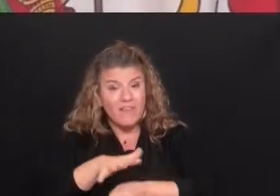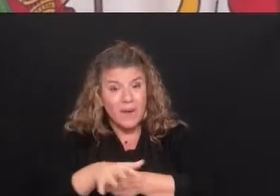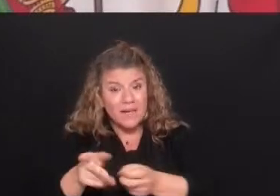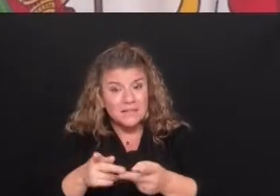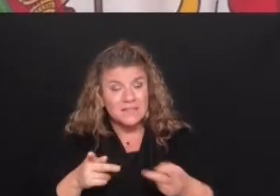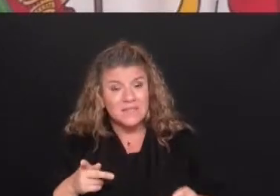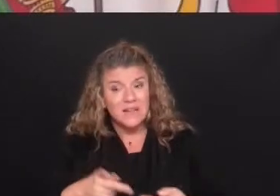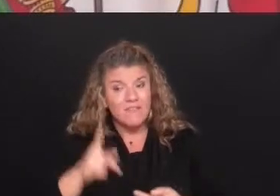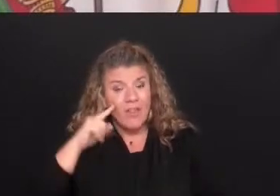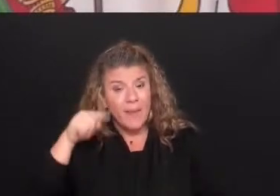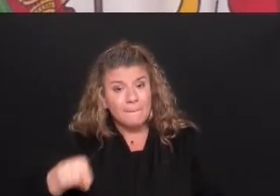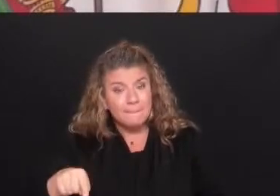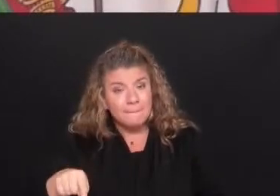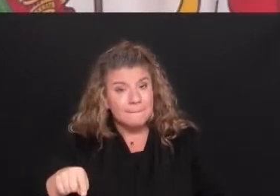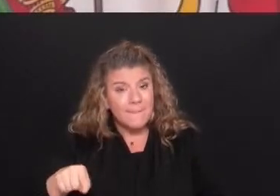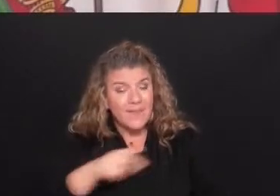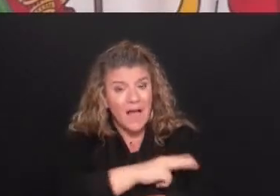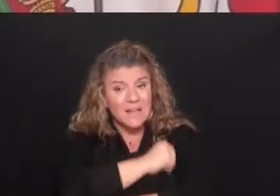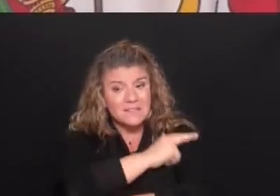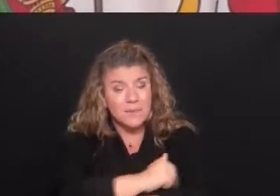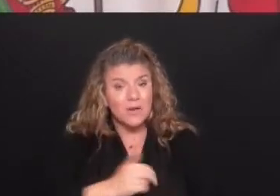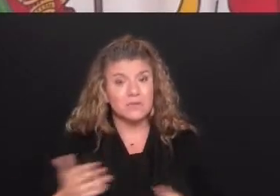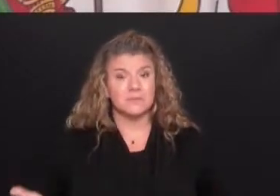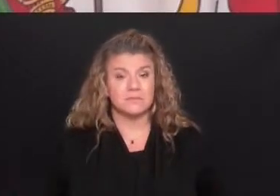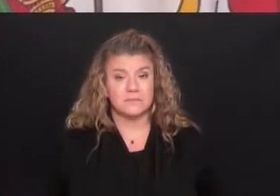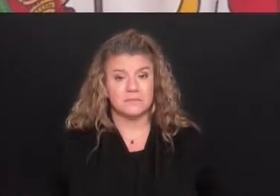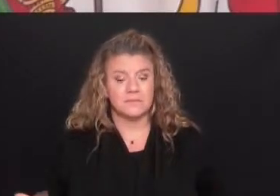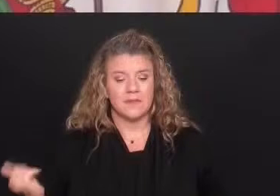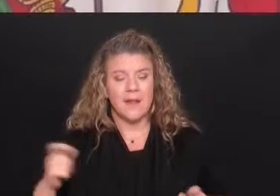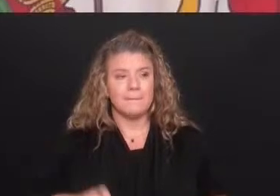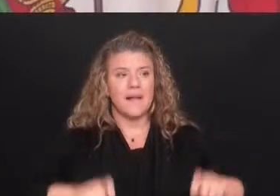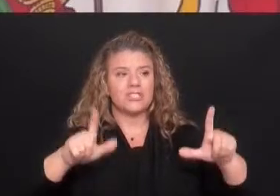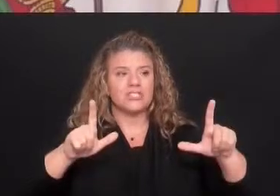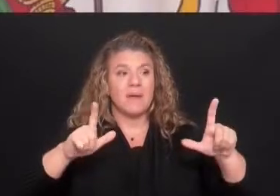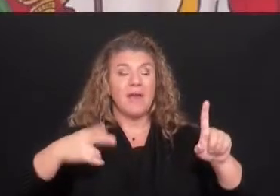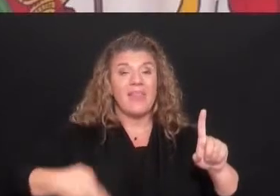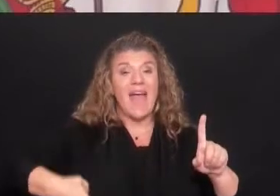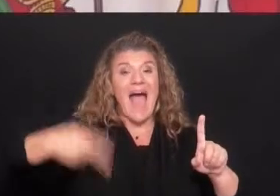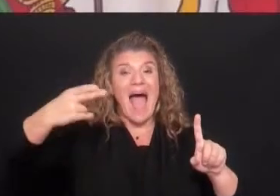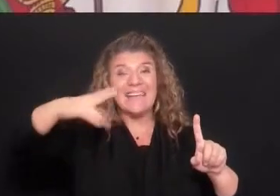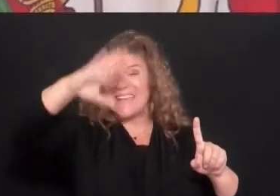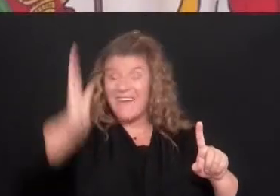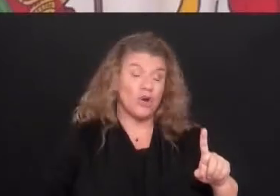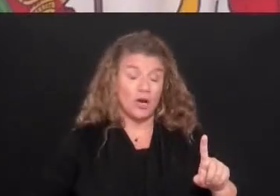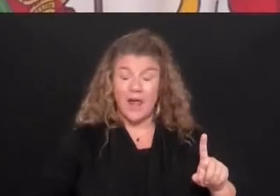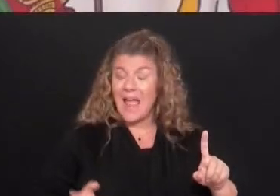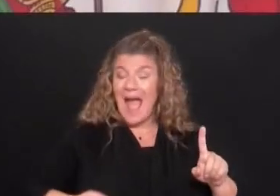to put them. And they just flashed up here for me, the highest ever,